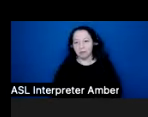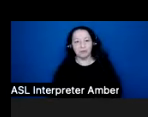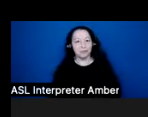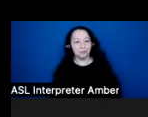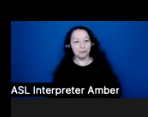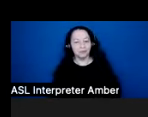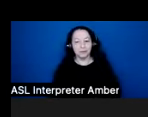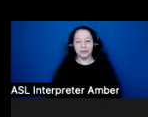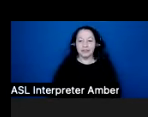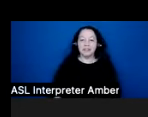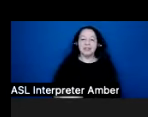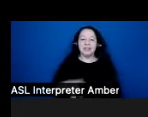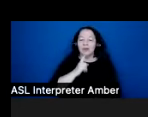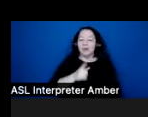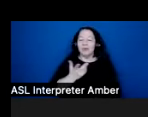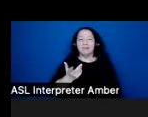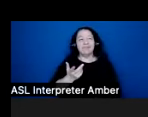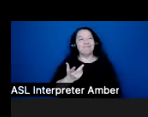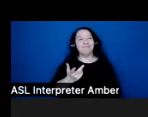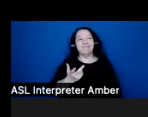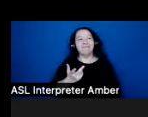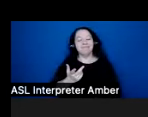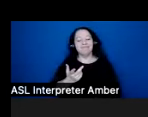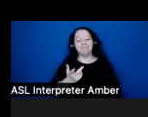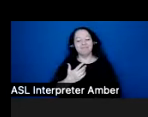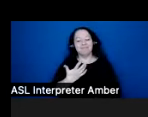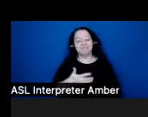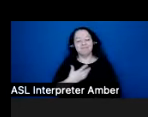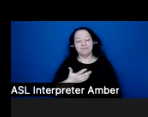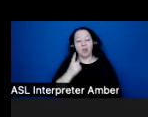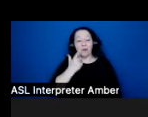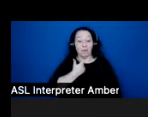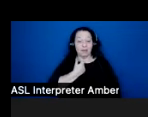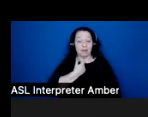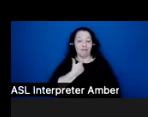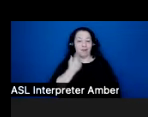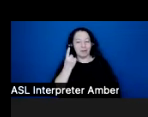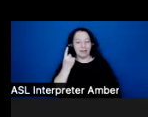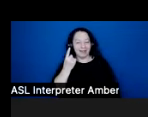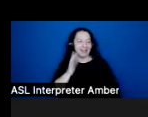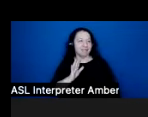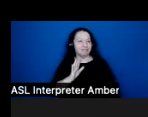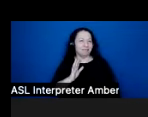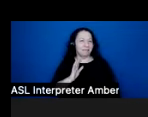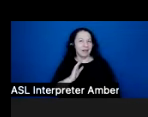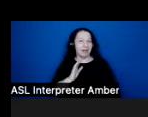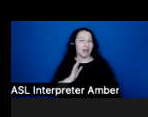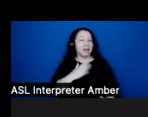That sort of comes down to like where you feel like, at least for me, I'm thinking to myself, I'm in this headspace